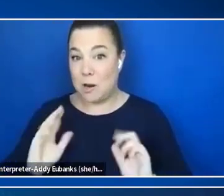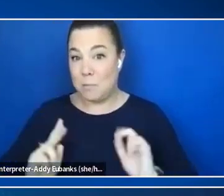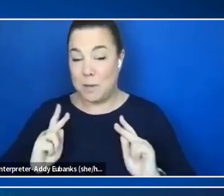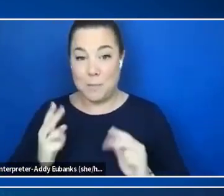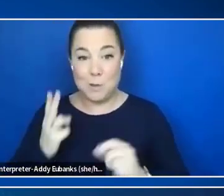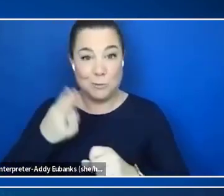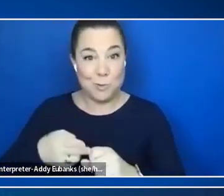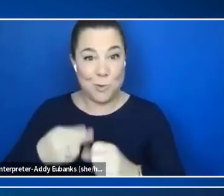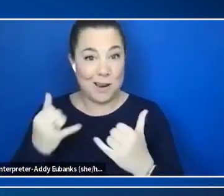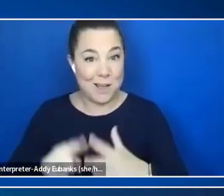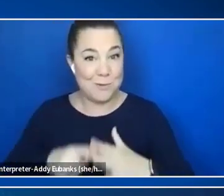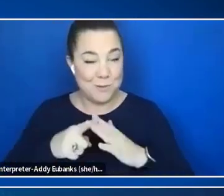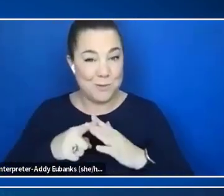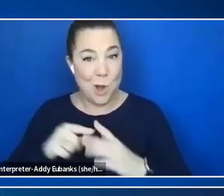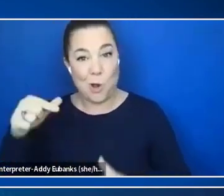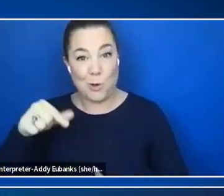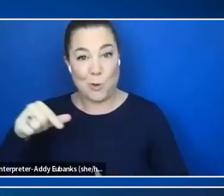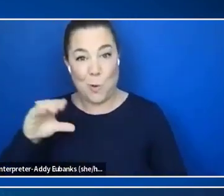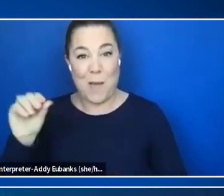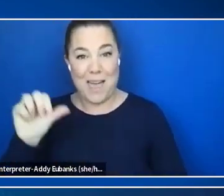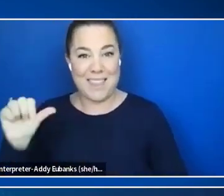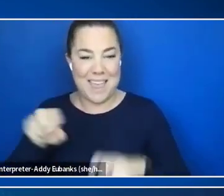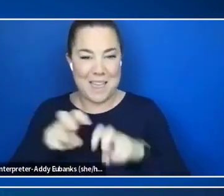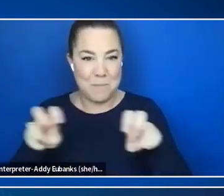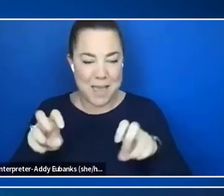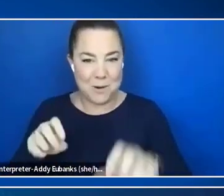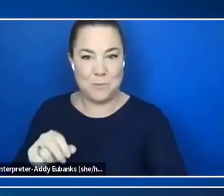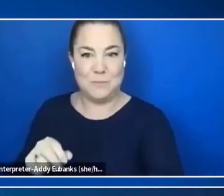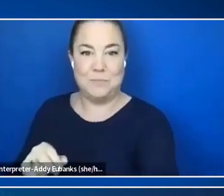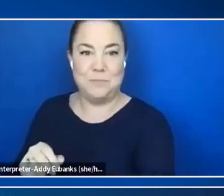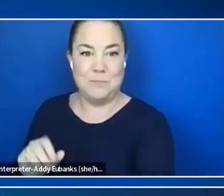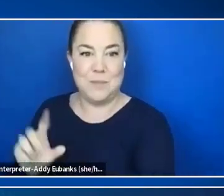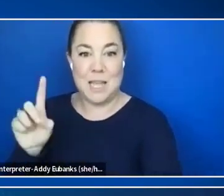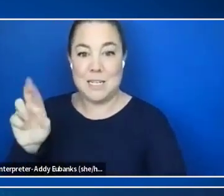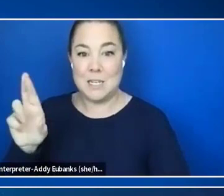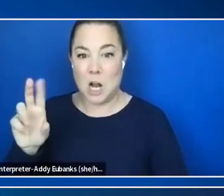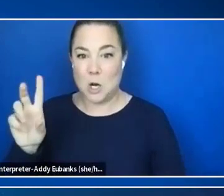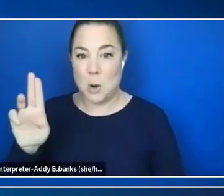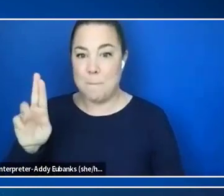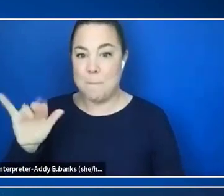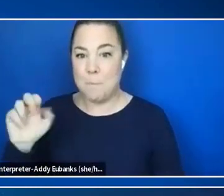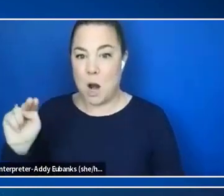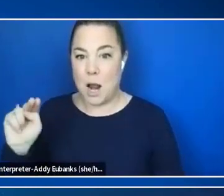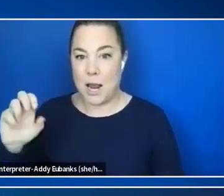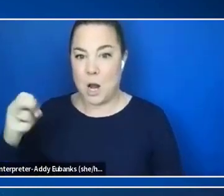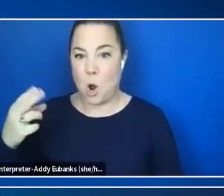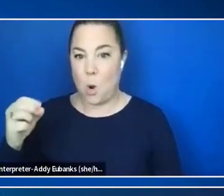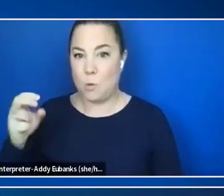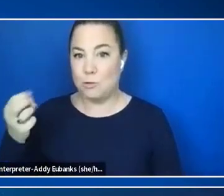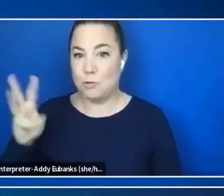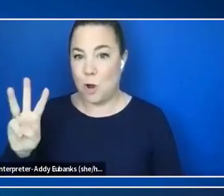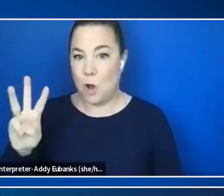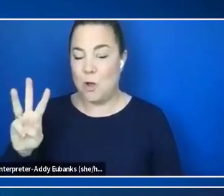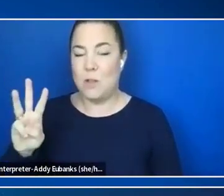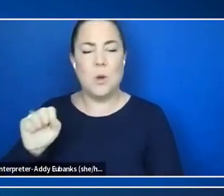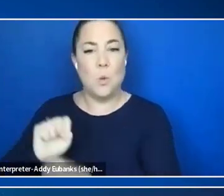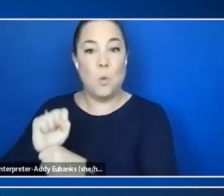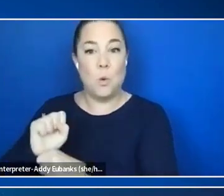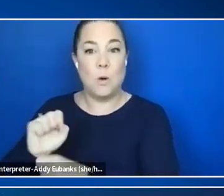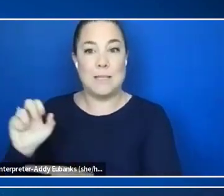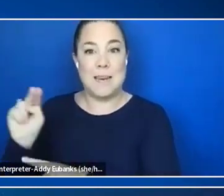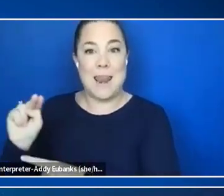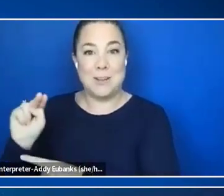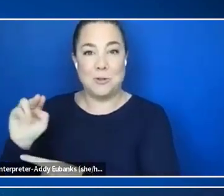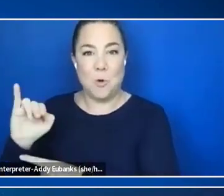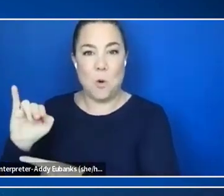Q&A panel. Dr. Brian Hochshaw, who's Chief of the Scientific Review Branch at the National Eye Institute, and Dr.